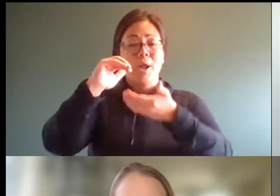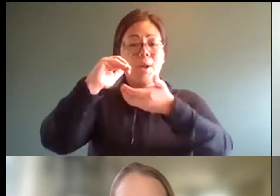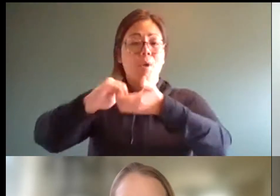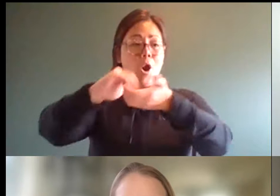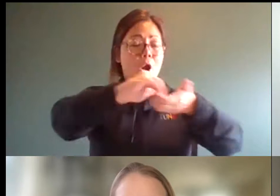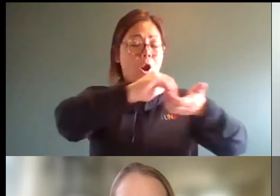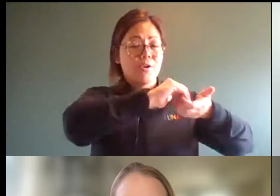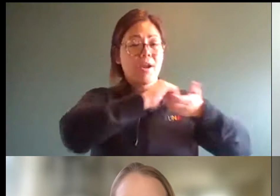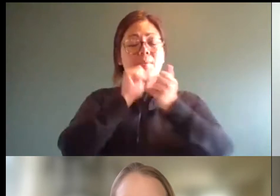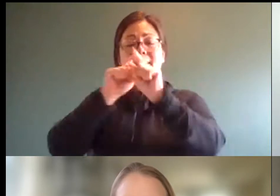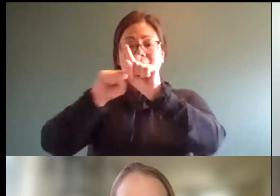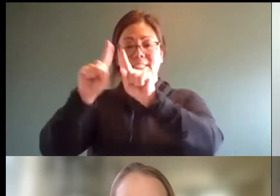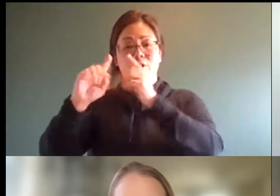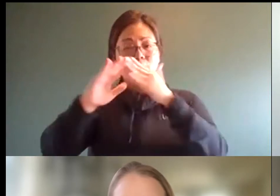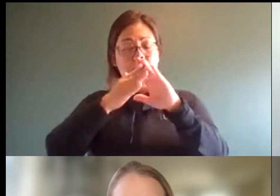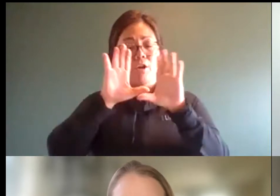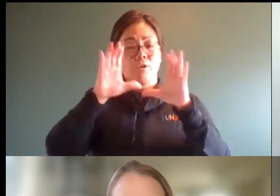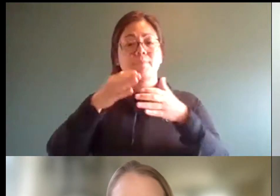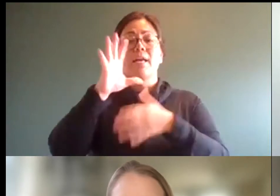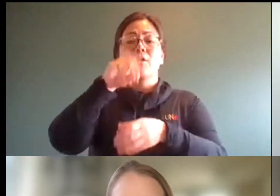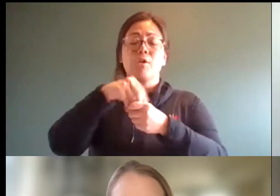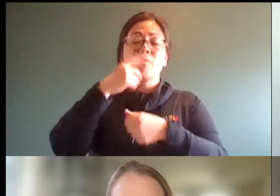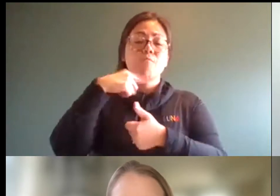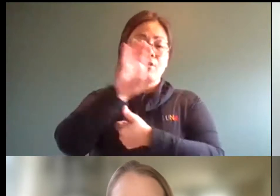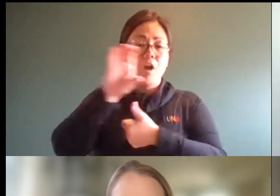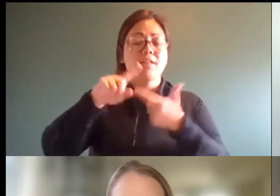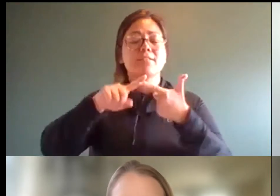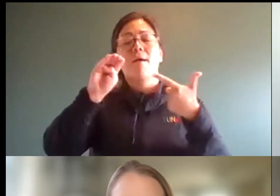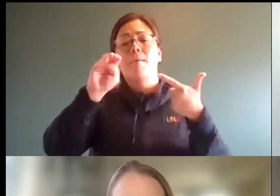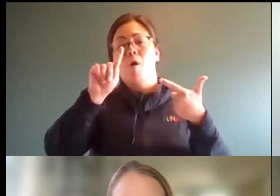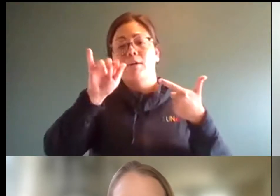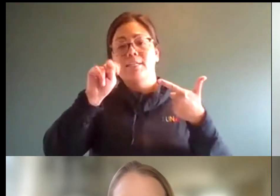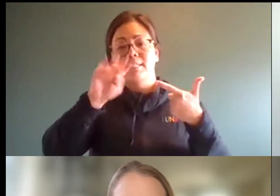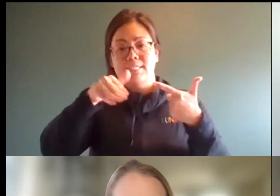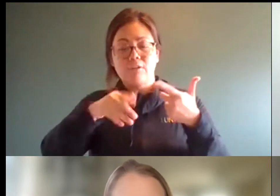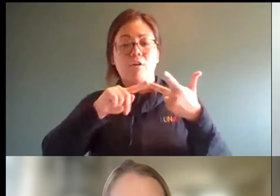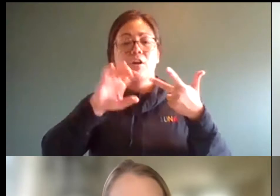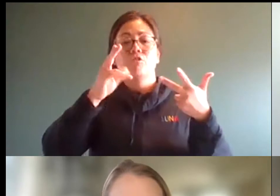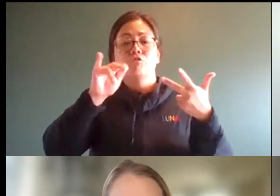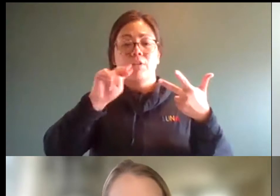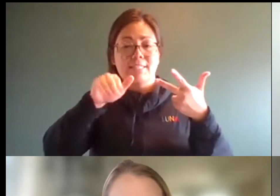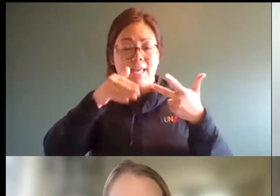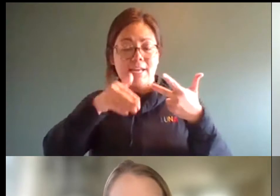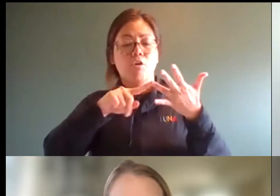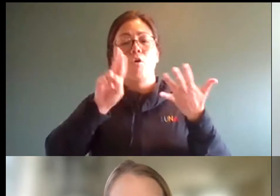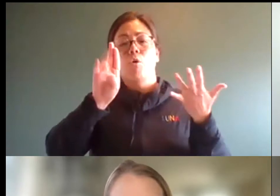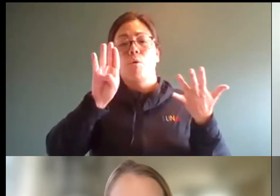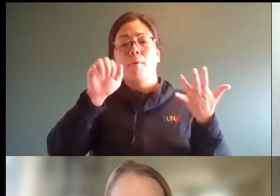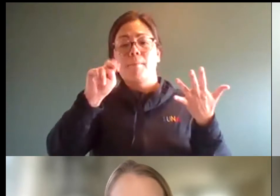various community groups, including the Red Cross, the Martin Center, Chin Center, Urban League, and Habitat for